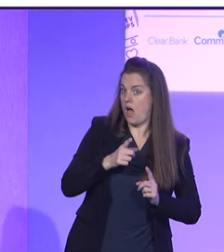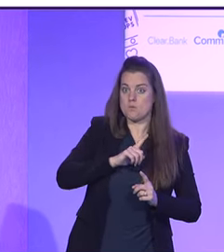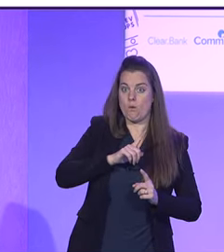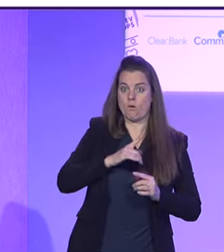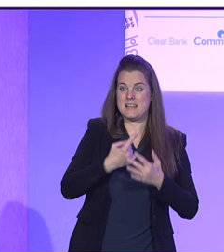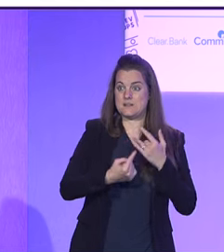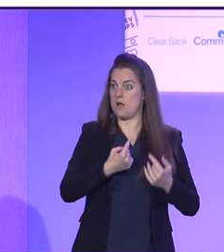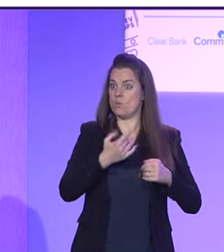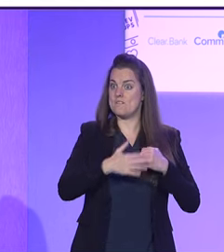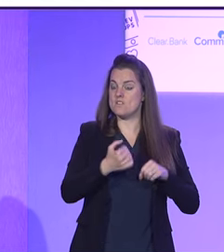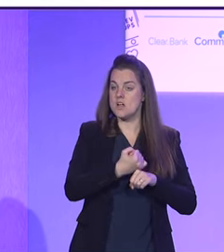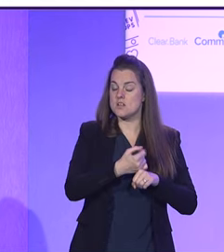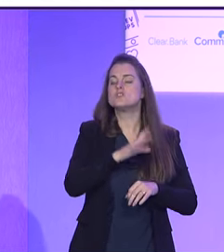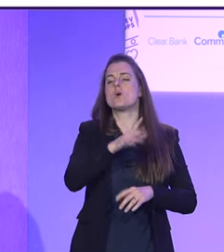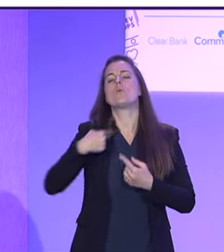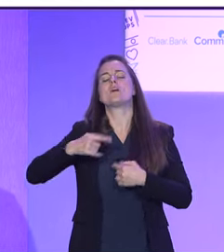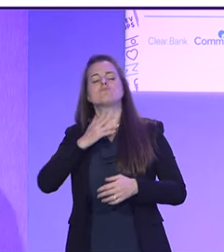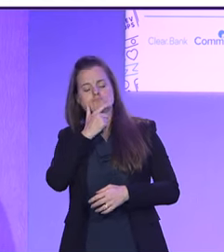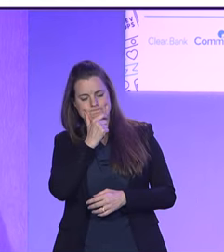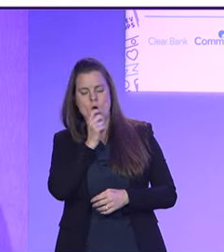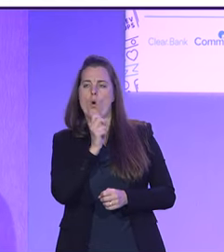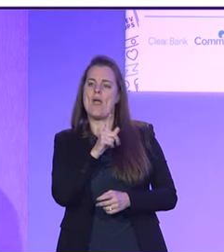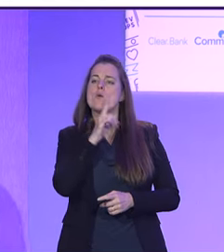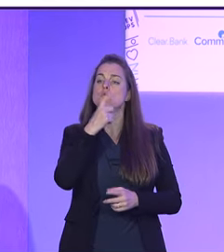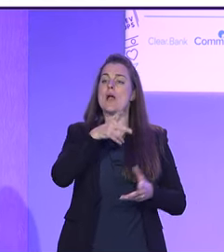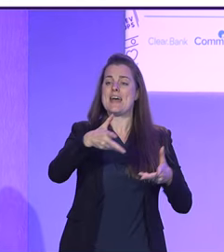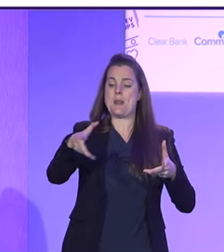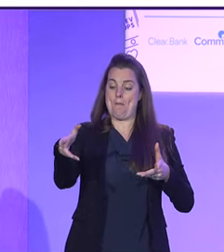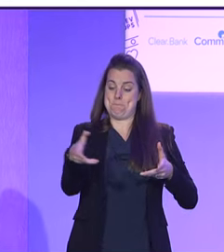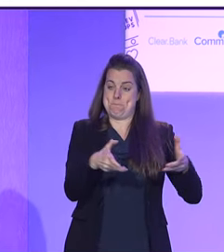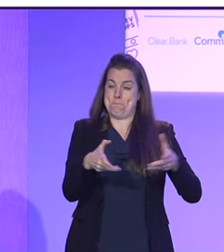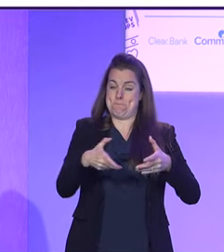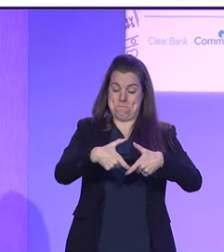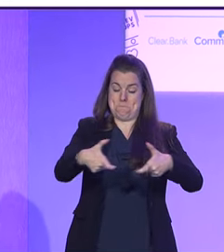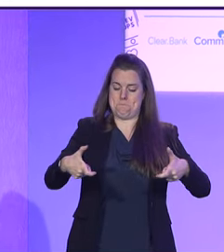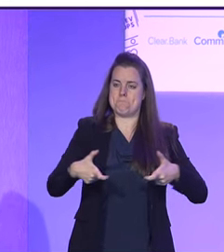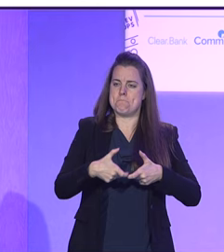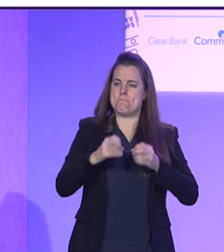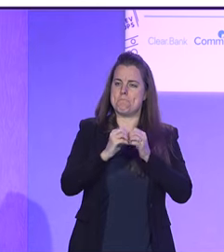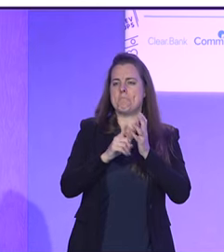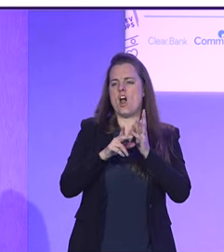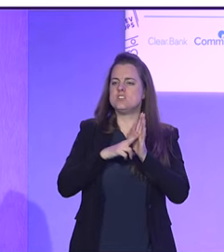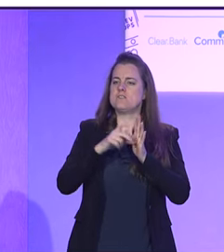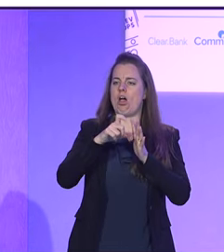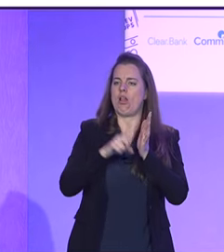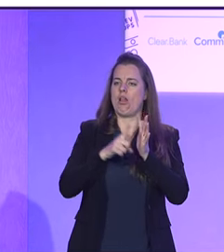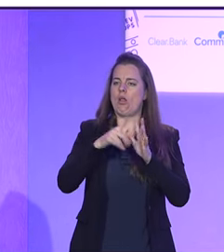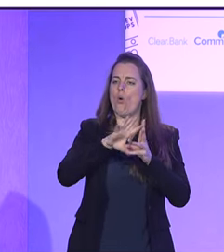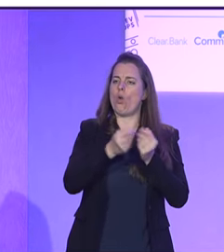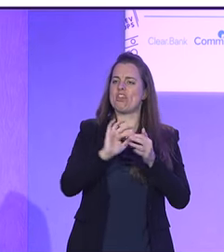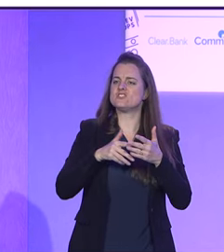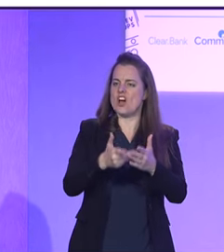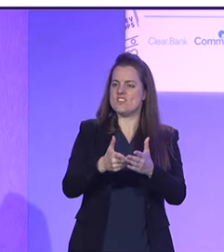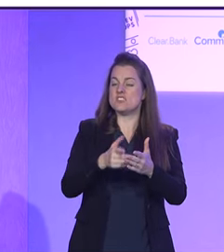built kind of like a workaround where they could bundle up all the services in a specific, like they